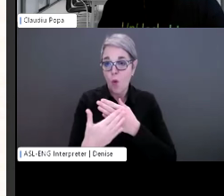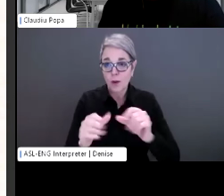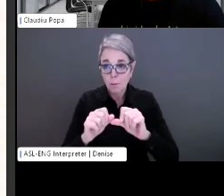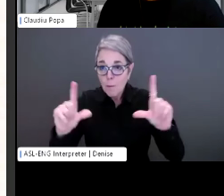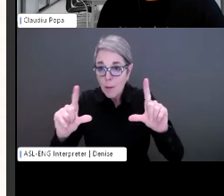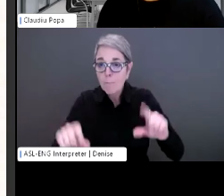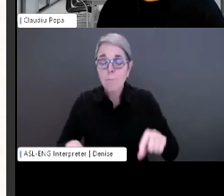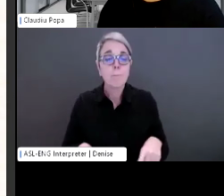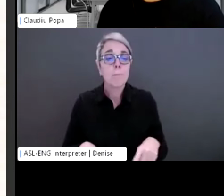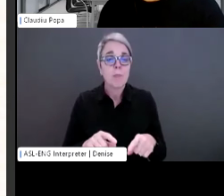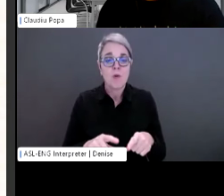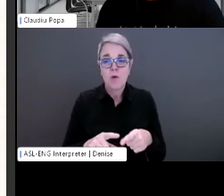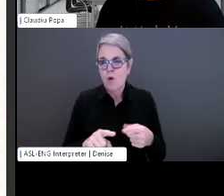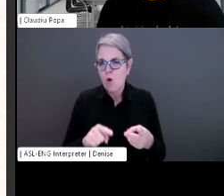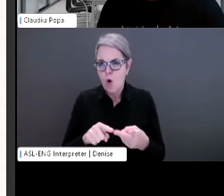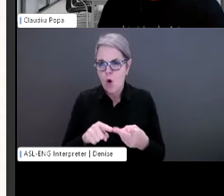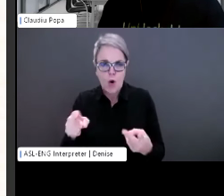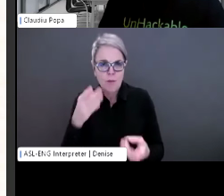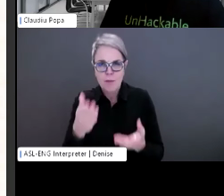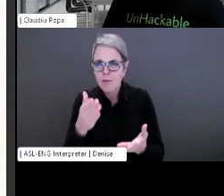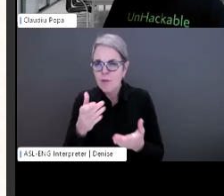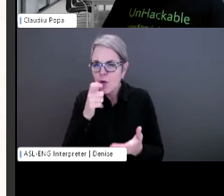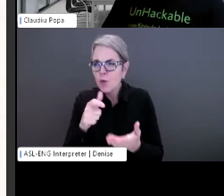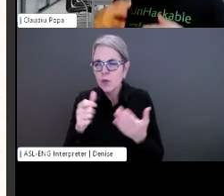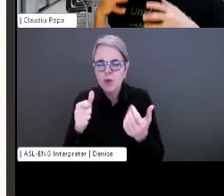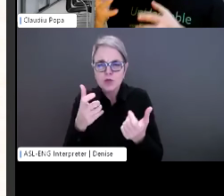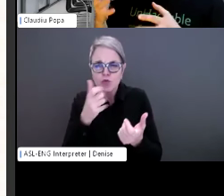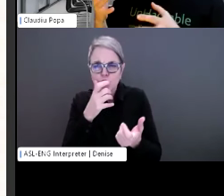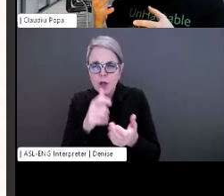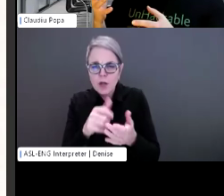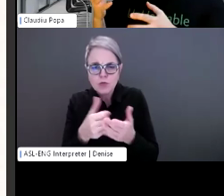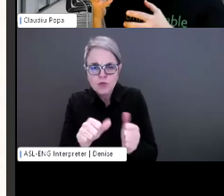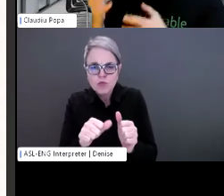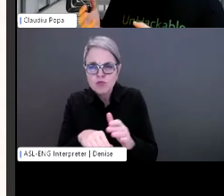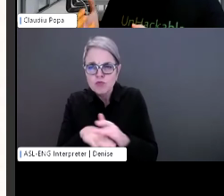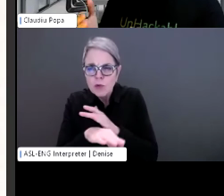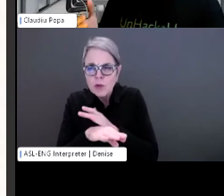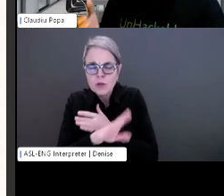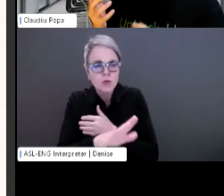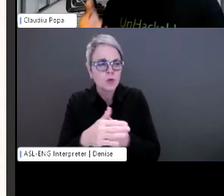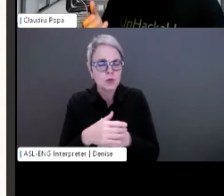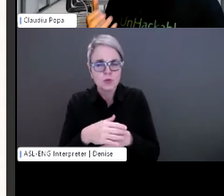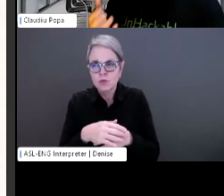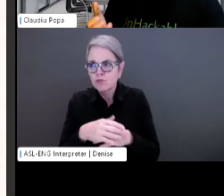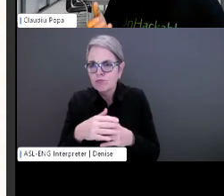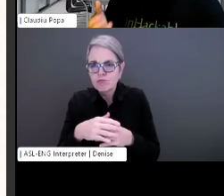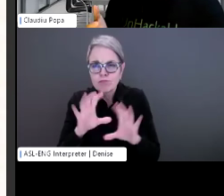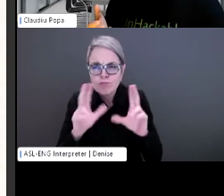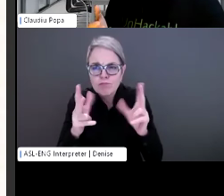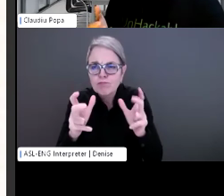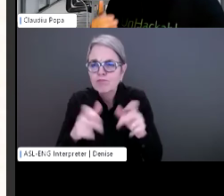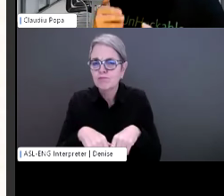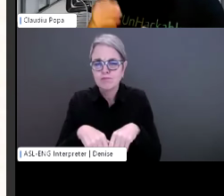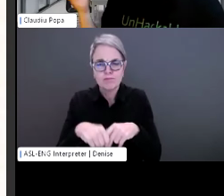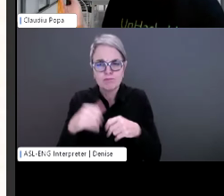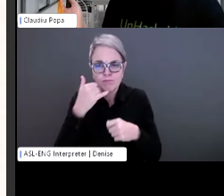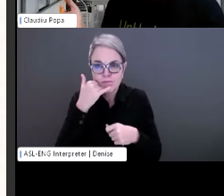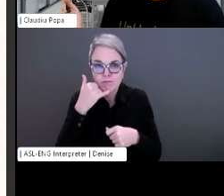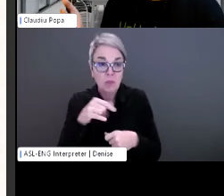way to access their computers or their phones remotely. And if my victims will open an email,